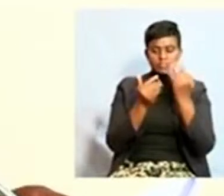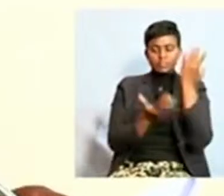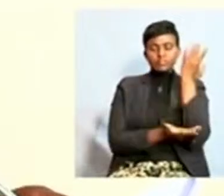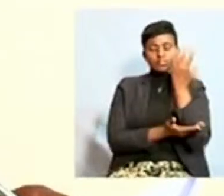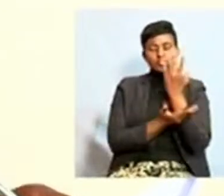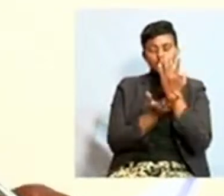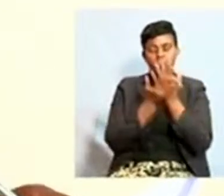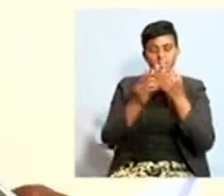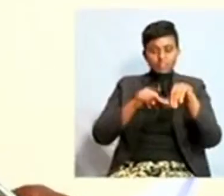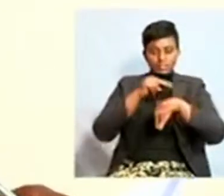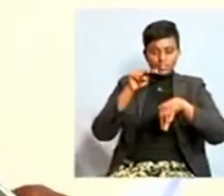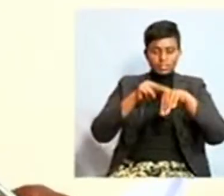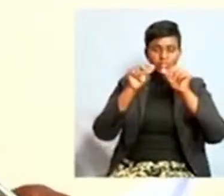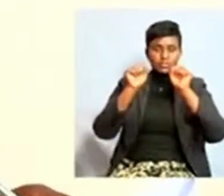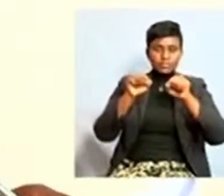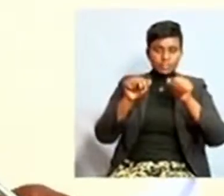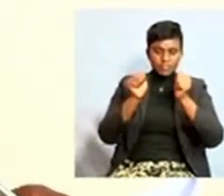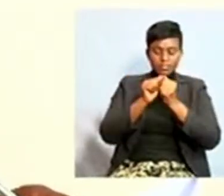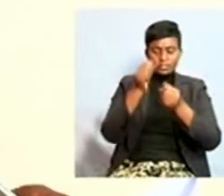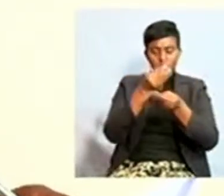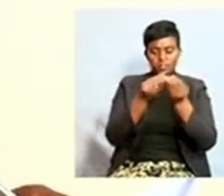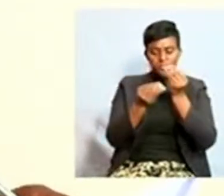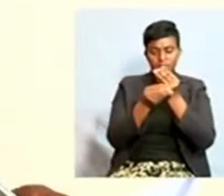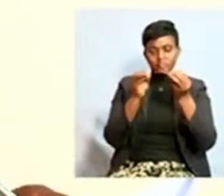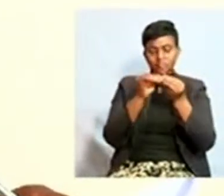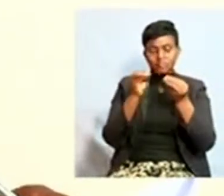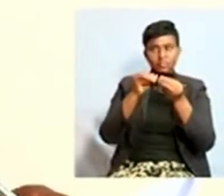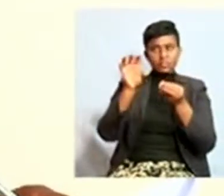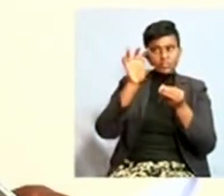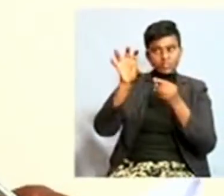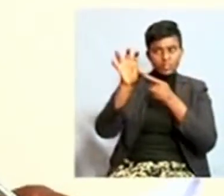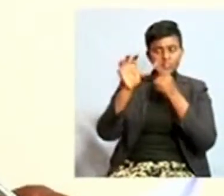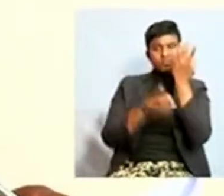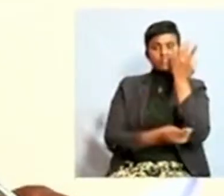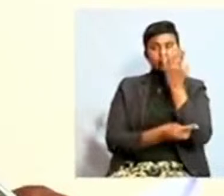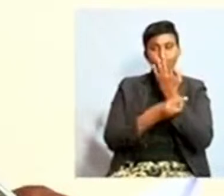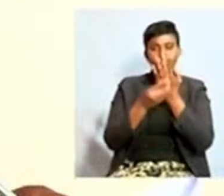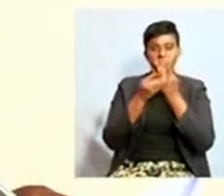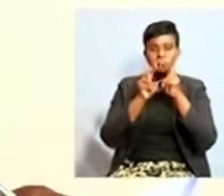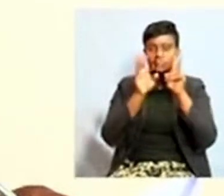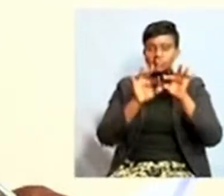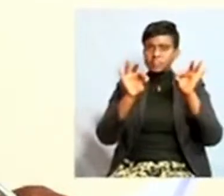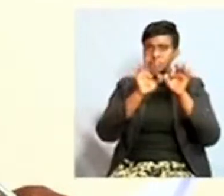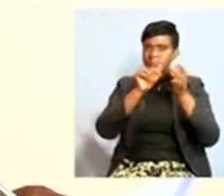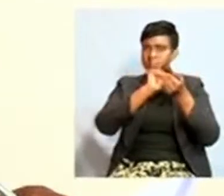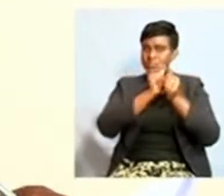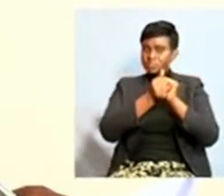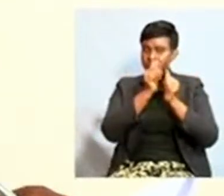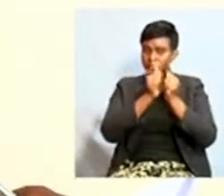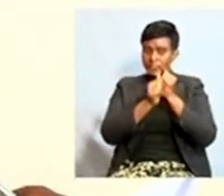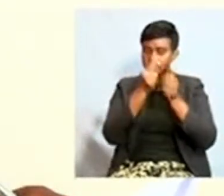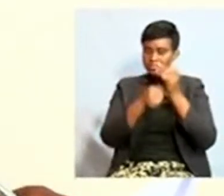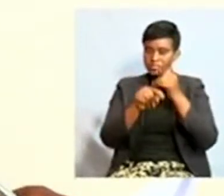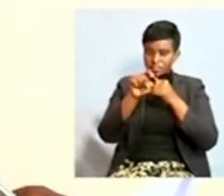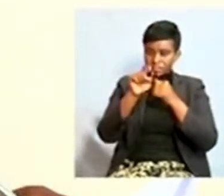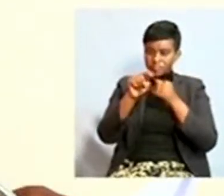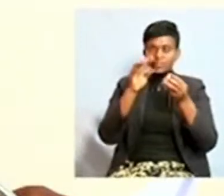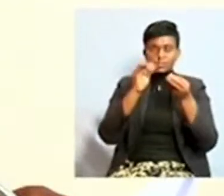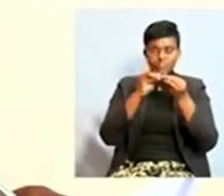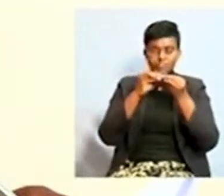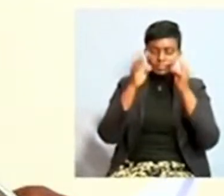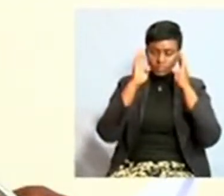national capabilities and contributing to regional development. Key articles that require careful